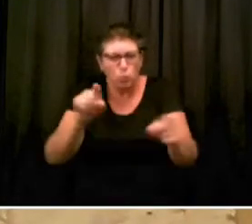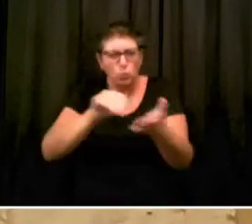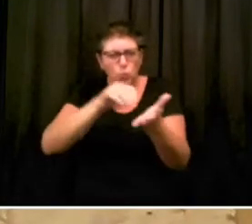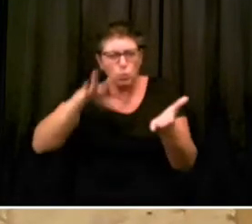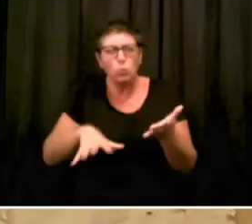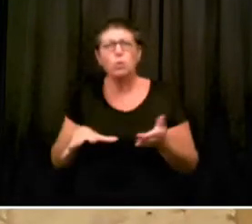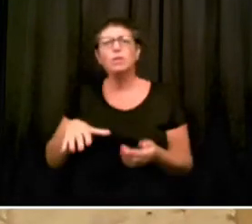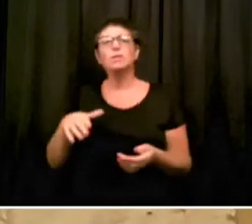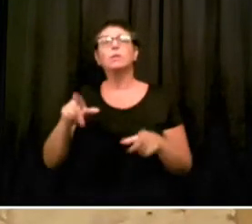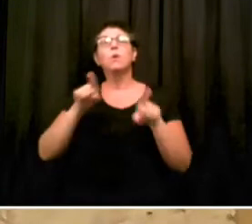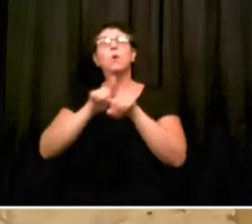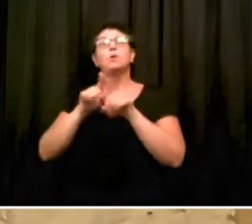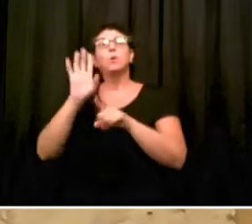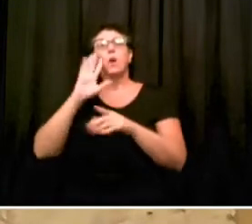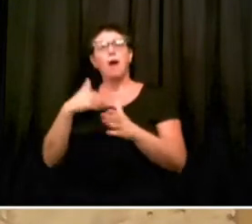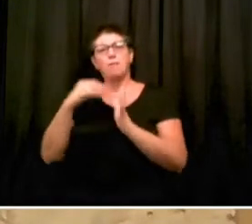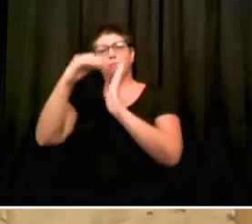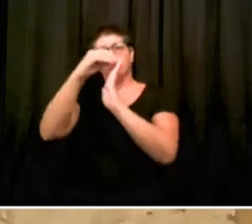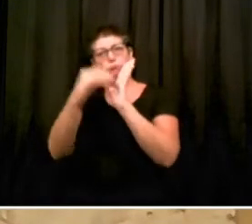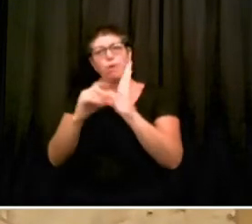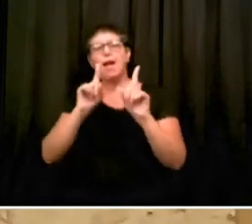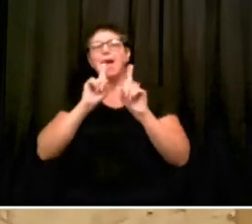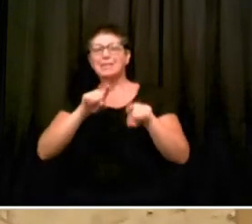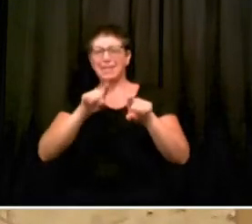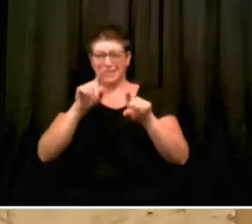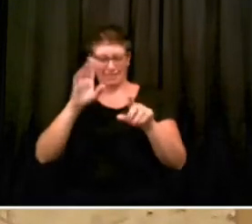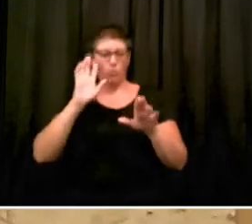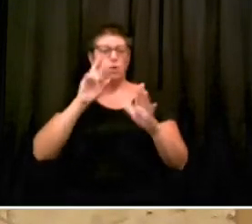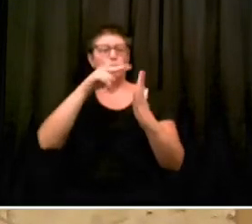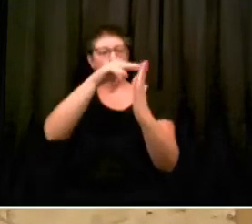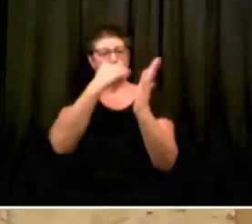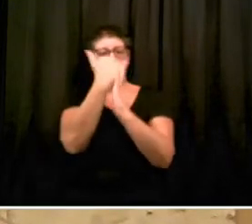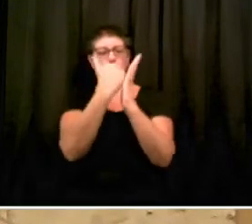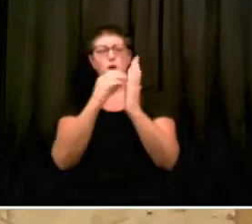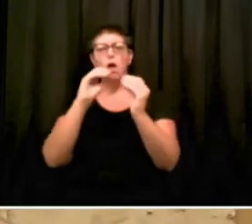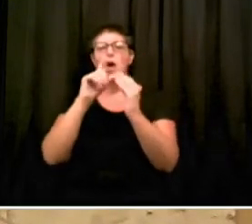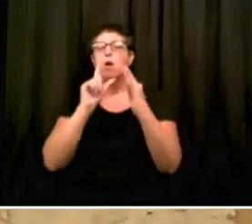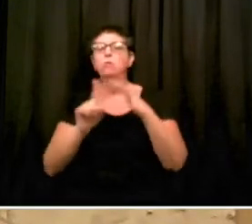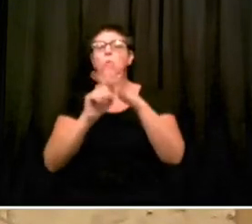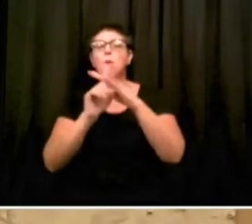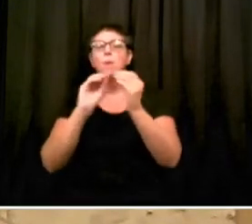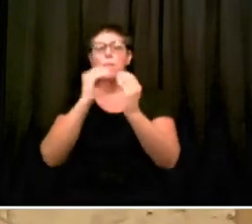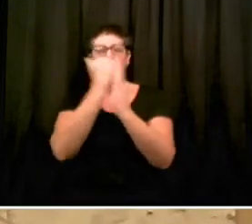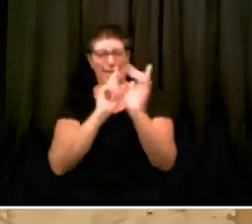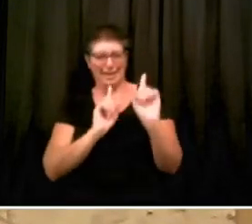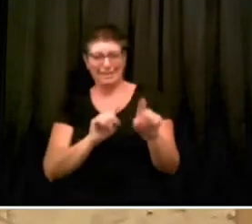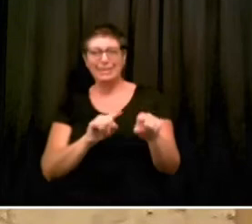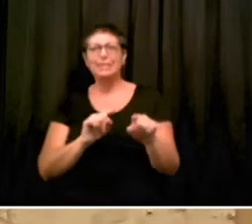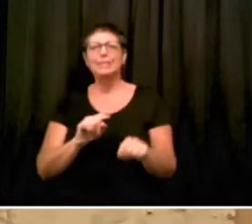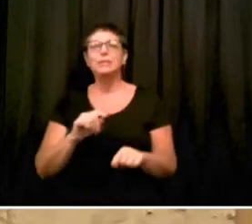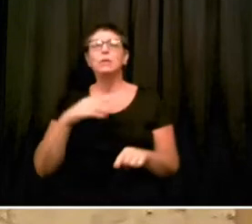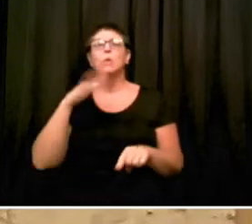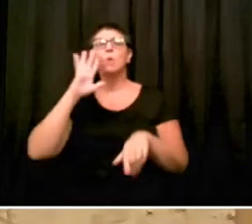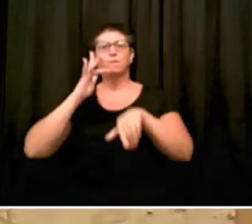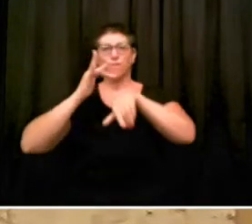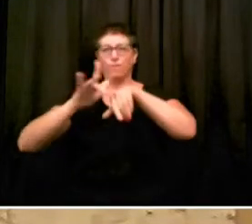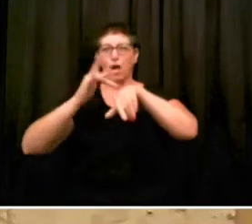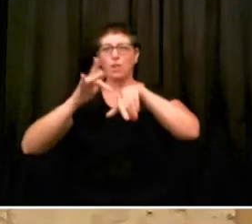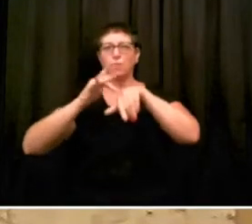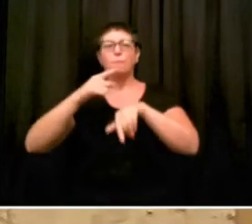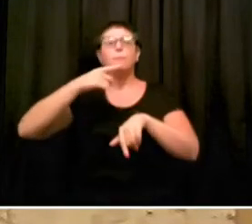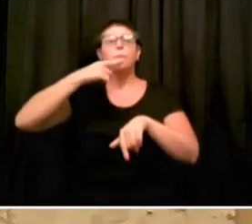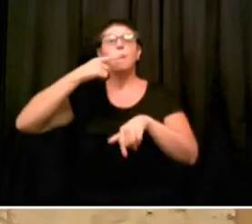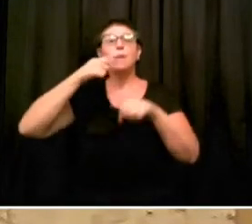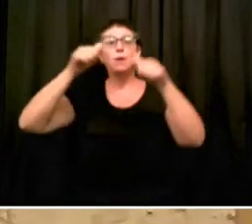it. We will make it public, and there's going to be more to say about that this week as we give more